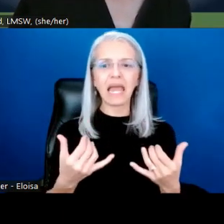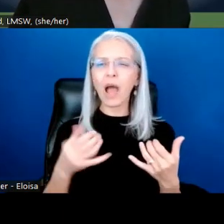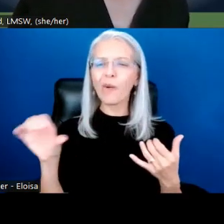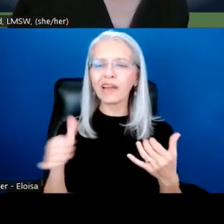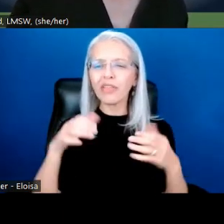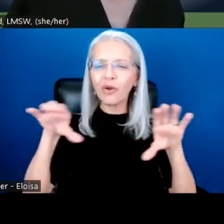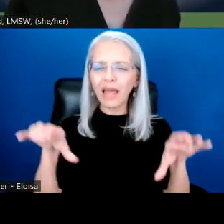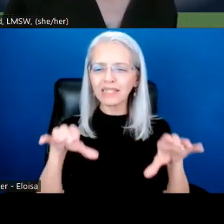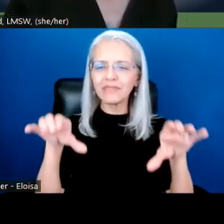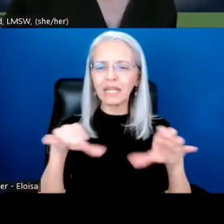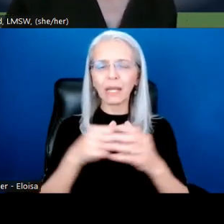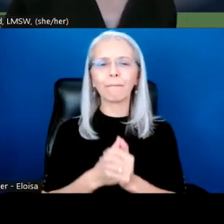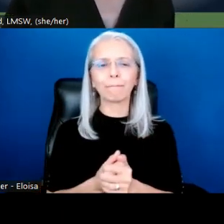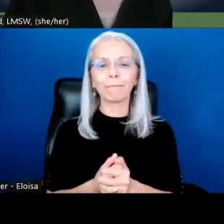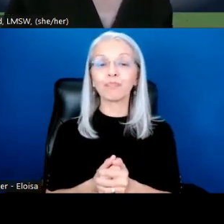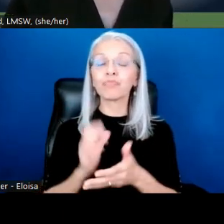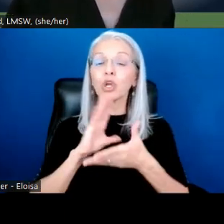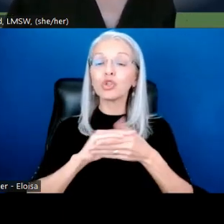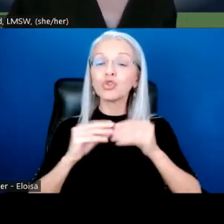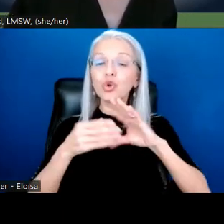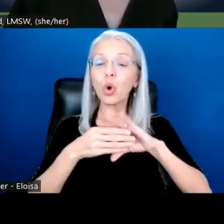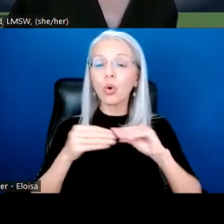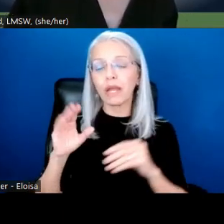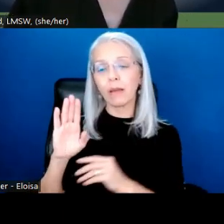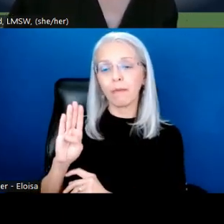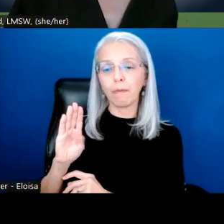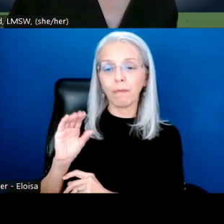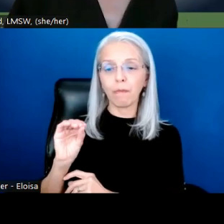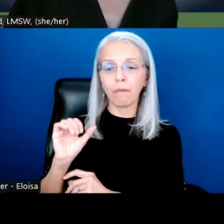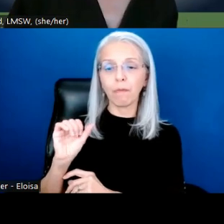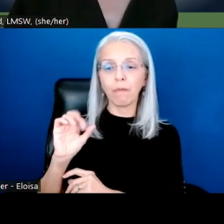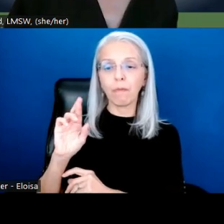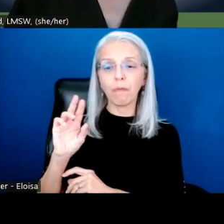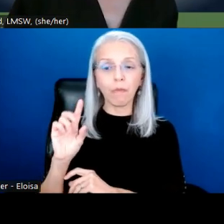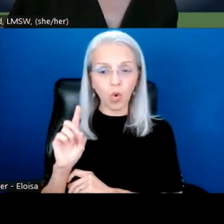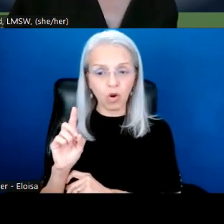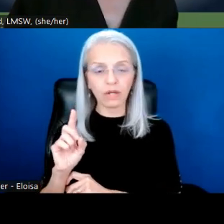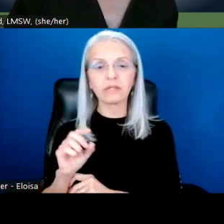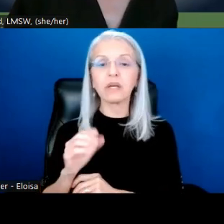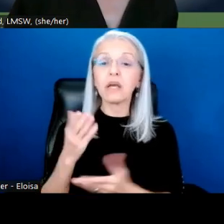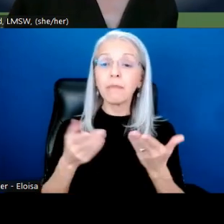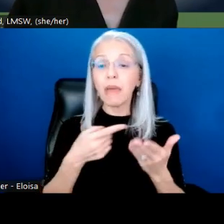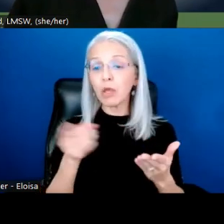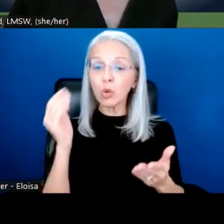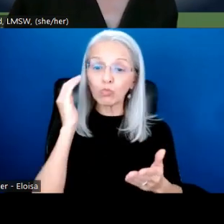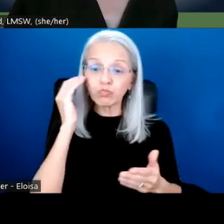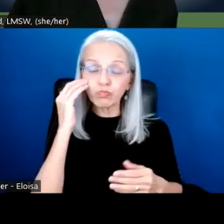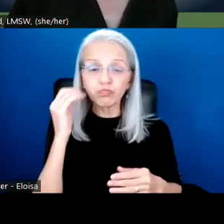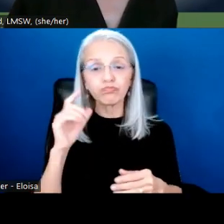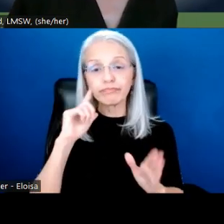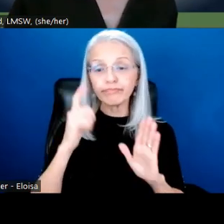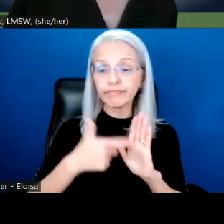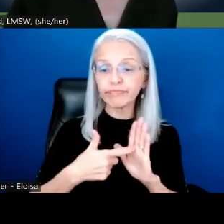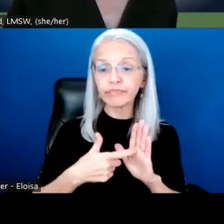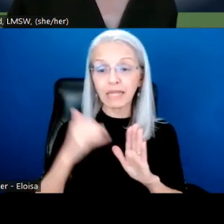activity, storyboarding. And if there are others who may have heard of this, raise your, give